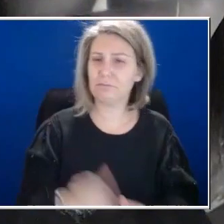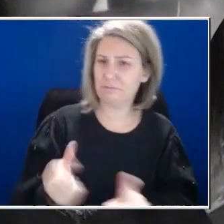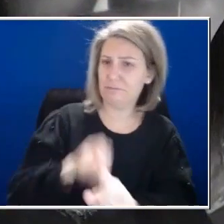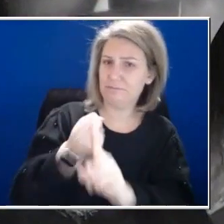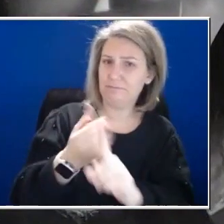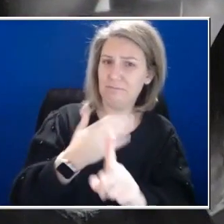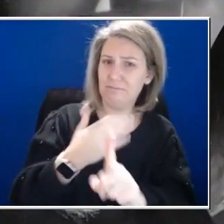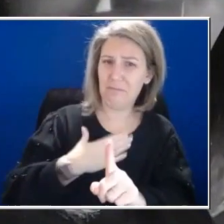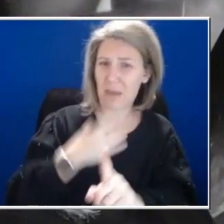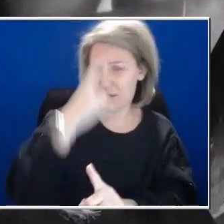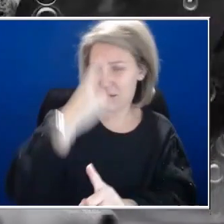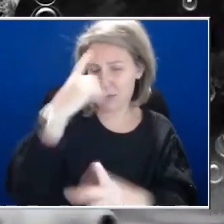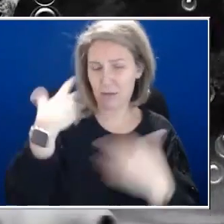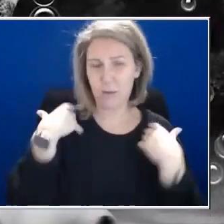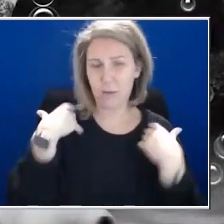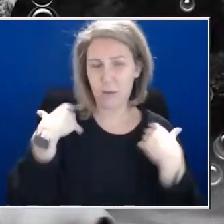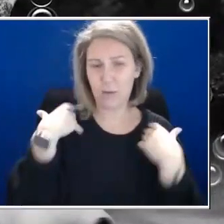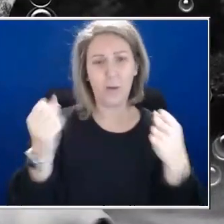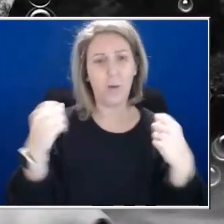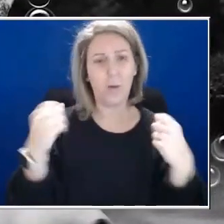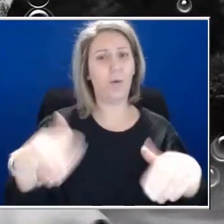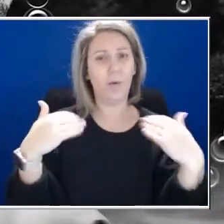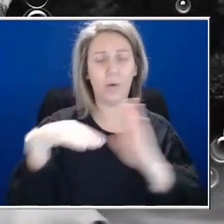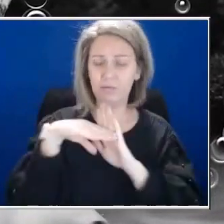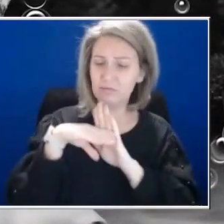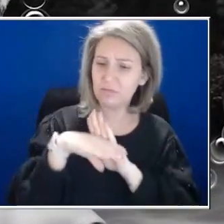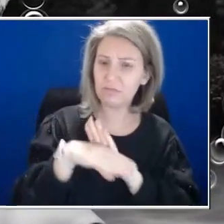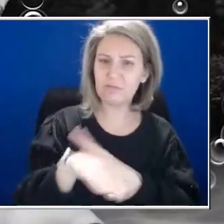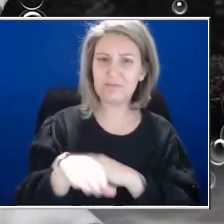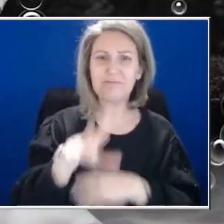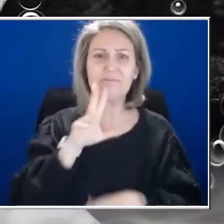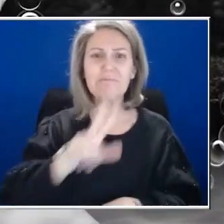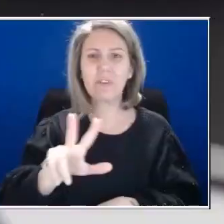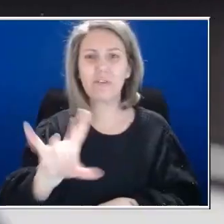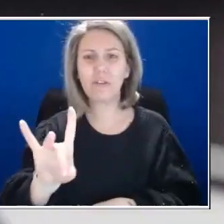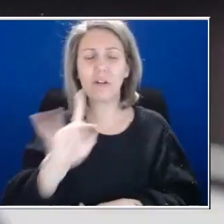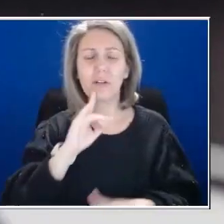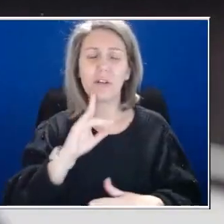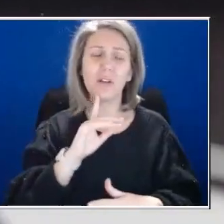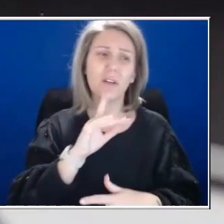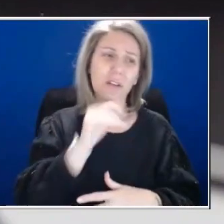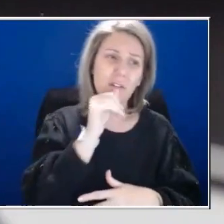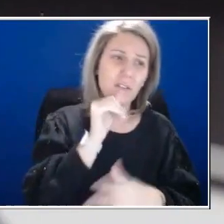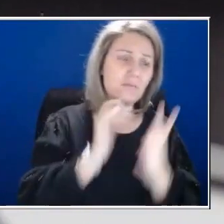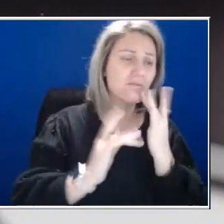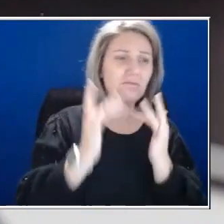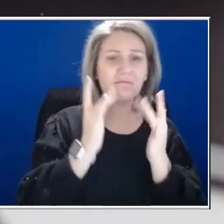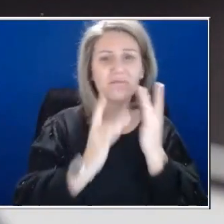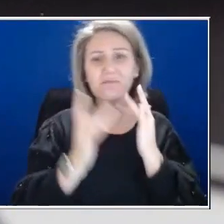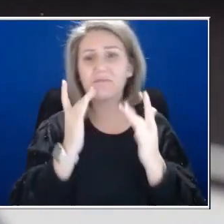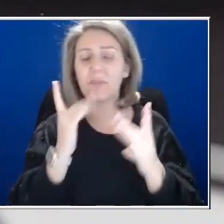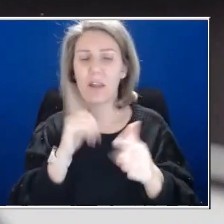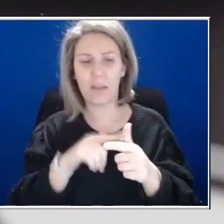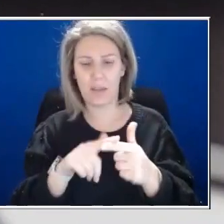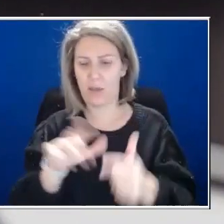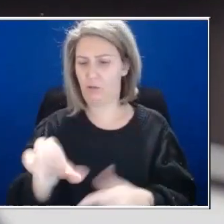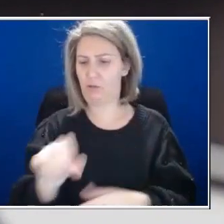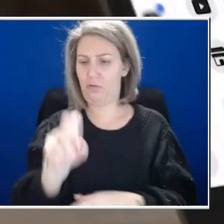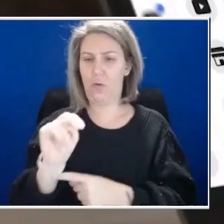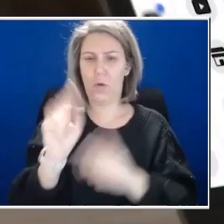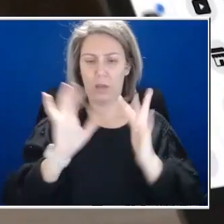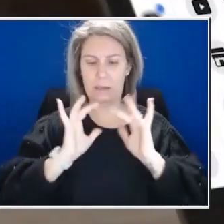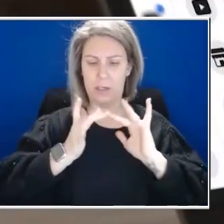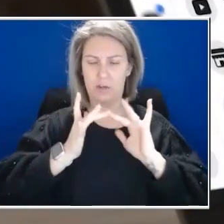for sure. At 38, Sherry felt despair. Then she started doing her own internet searches and she came across something